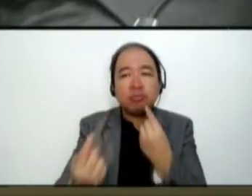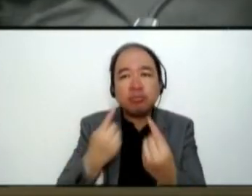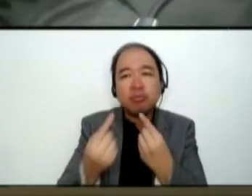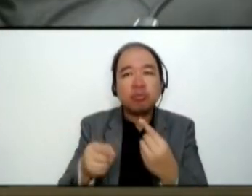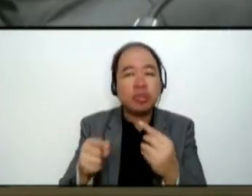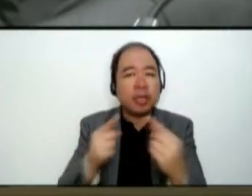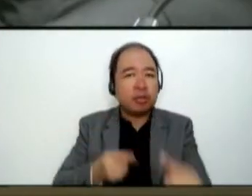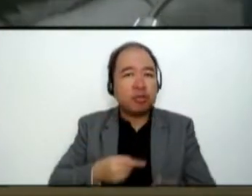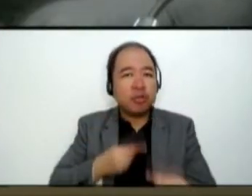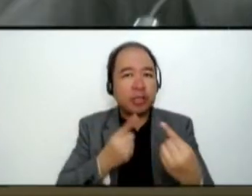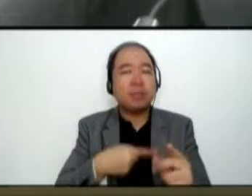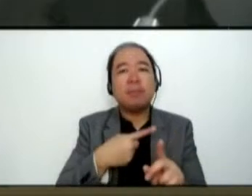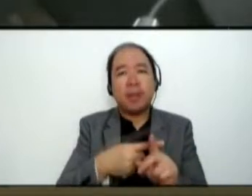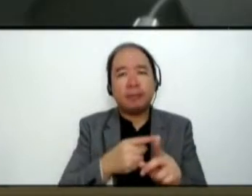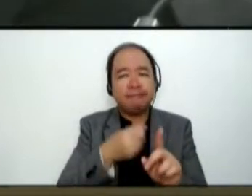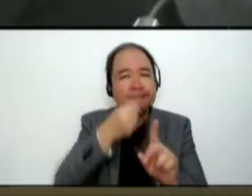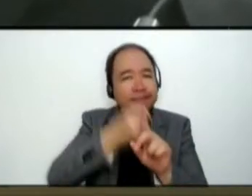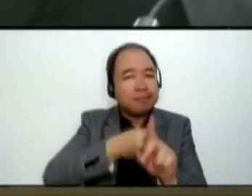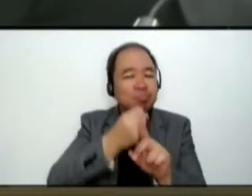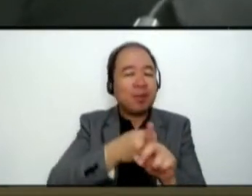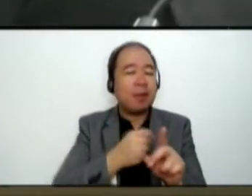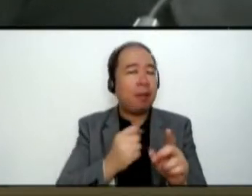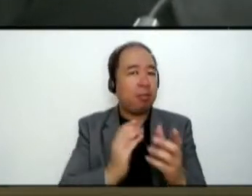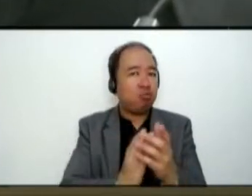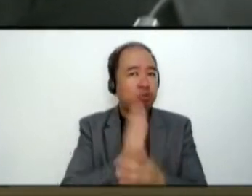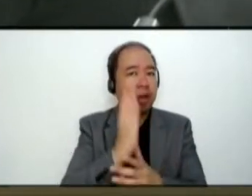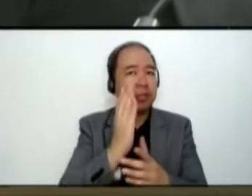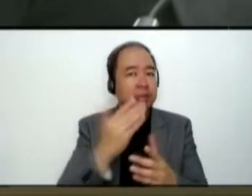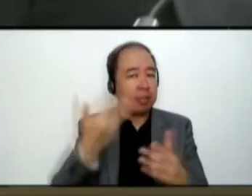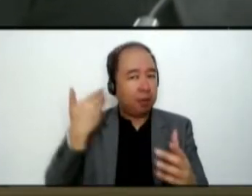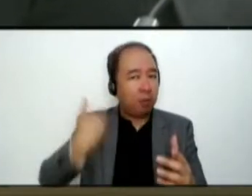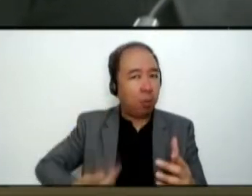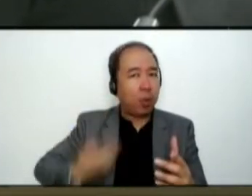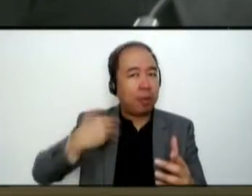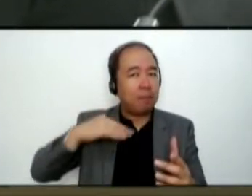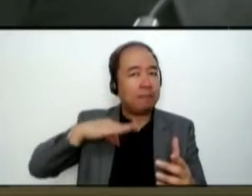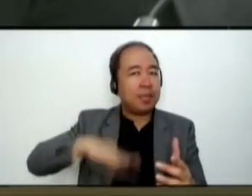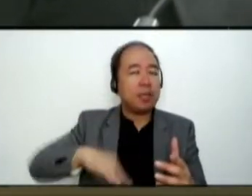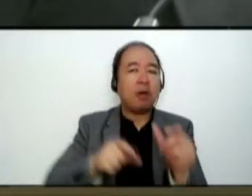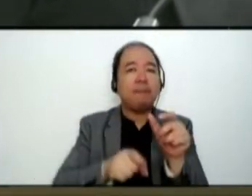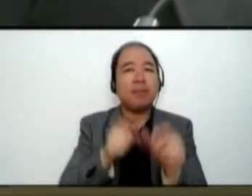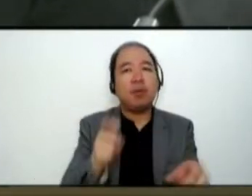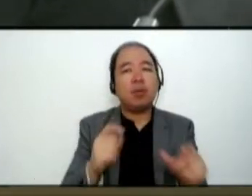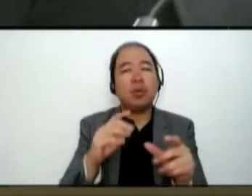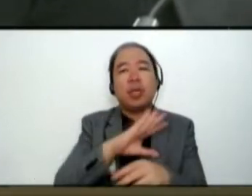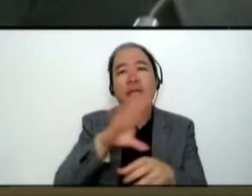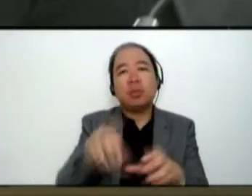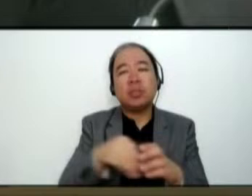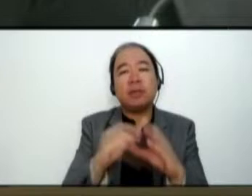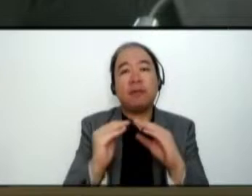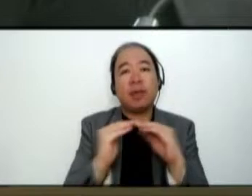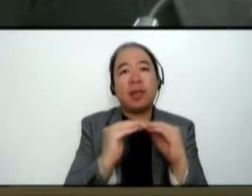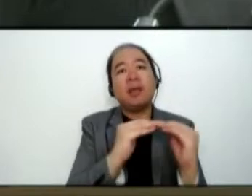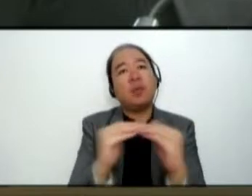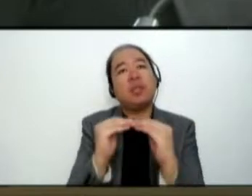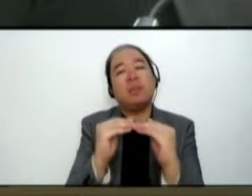advancing people's rights and well-being through inclusive and equitable development. Thank you very much, Mr.